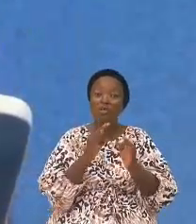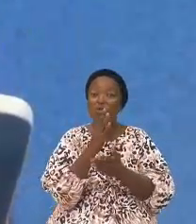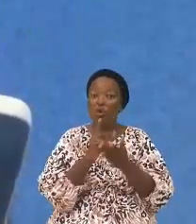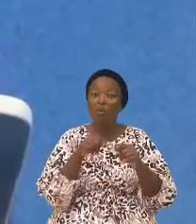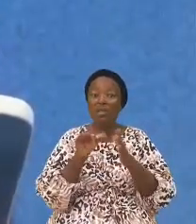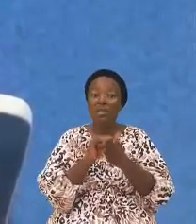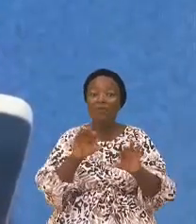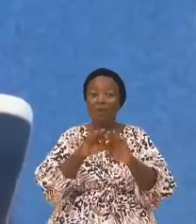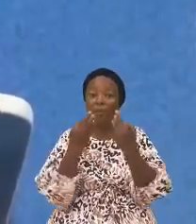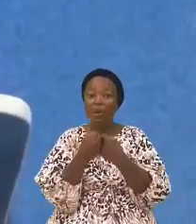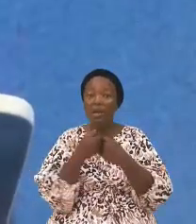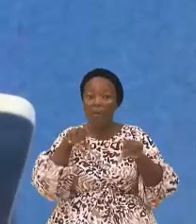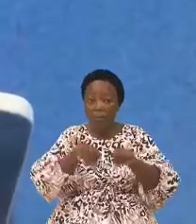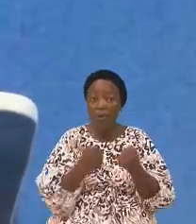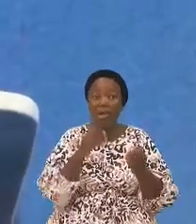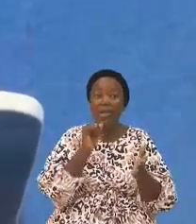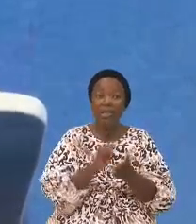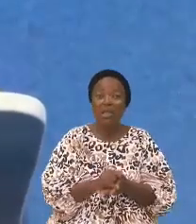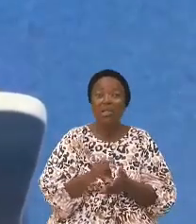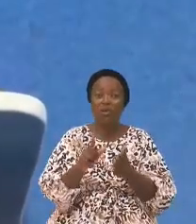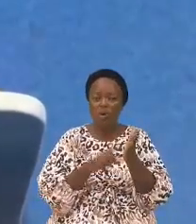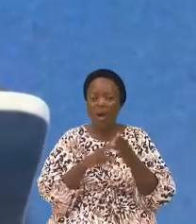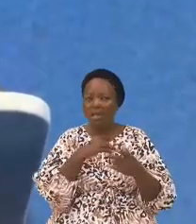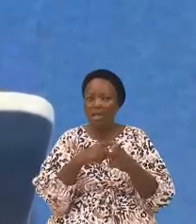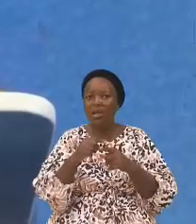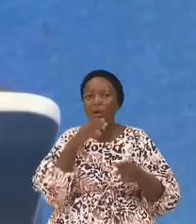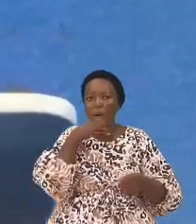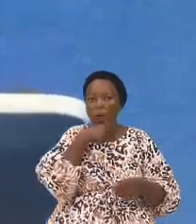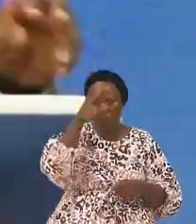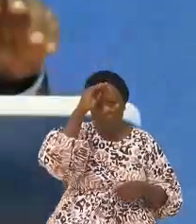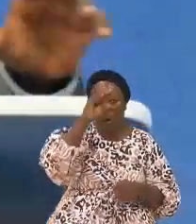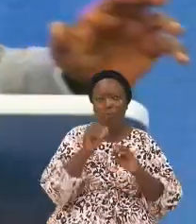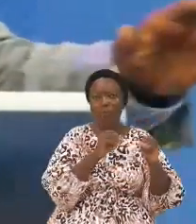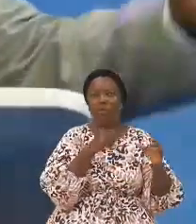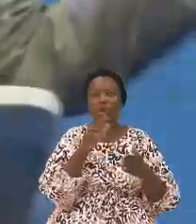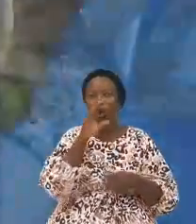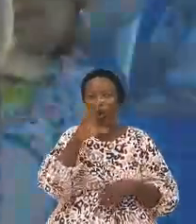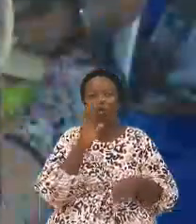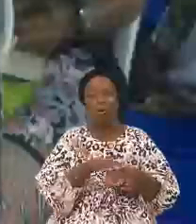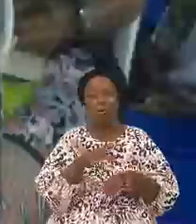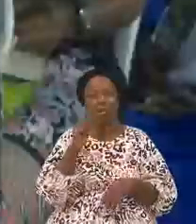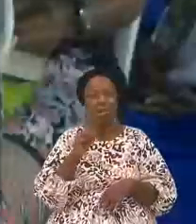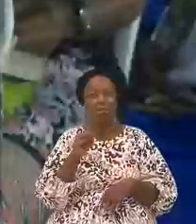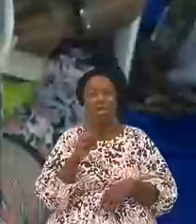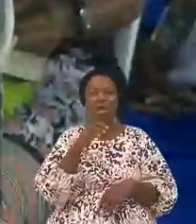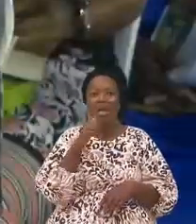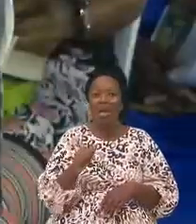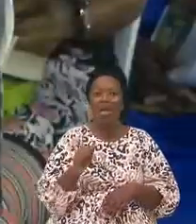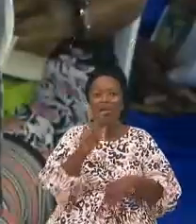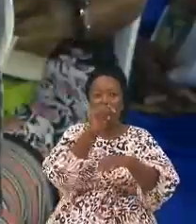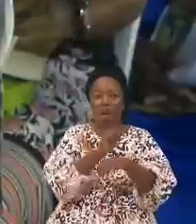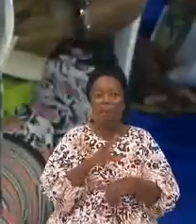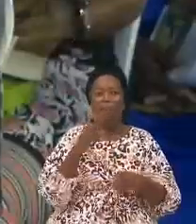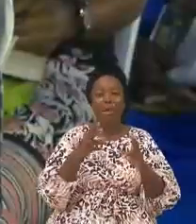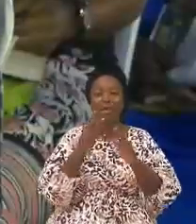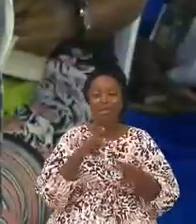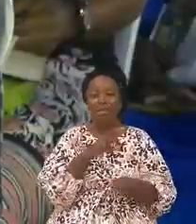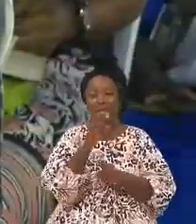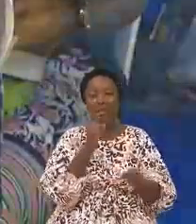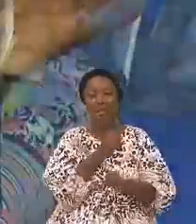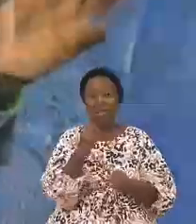somebody in somebody's family broke that law, and the old man put a curse on them.